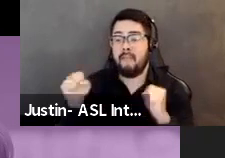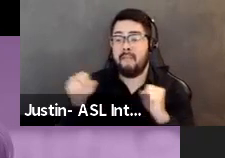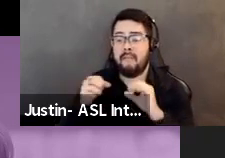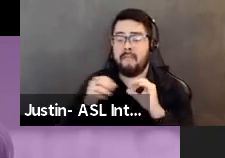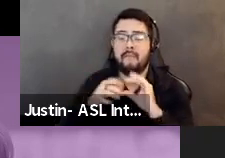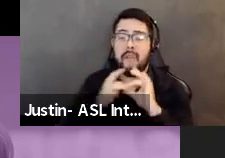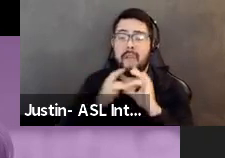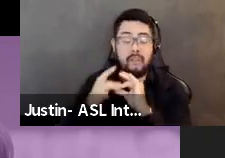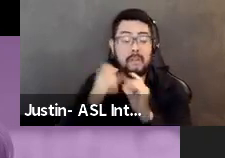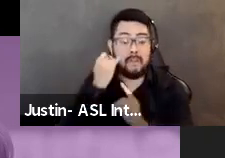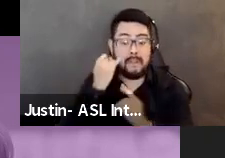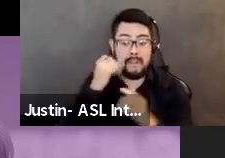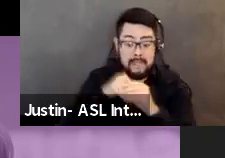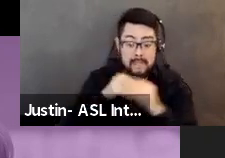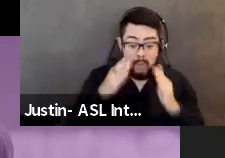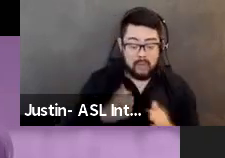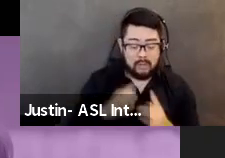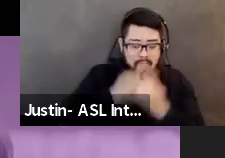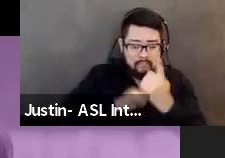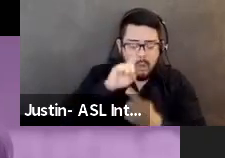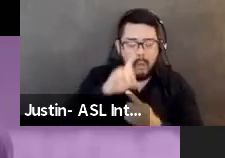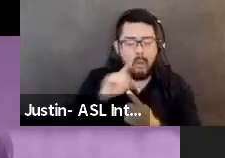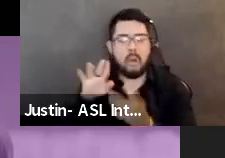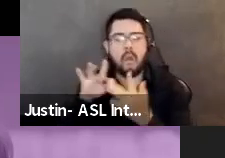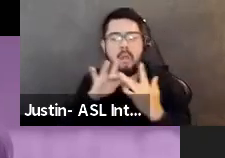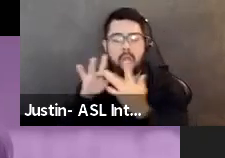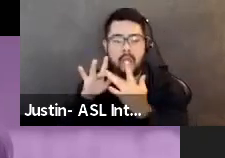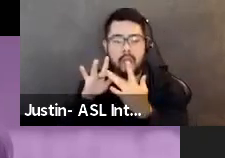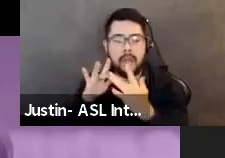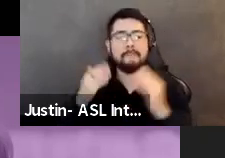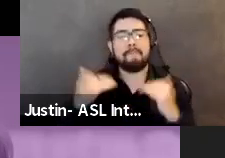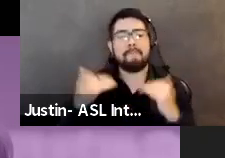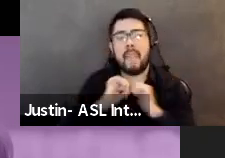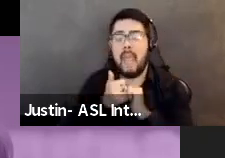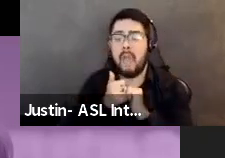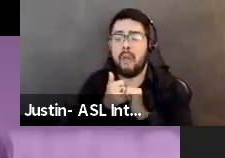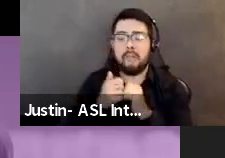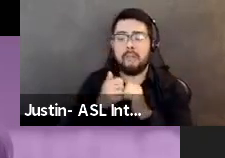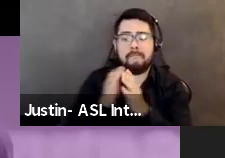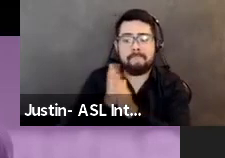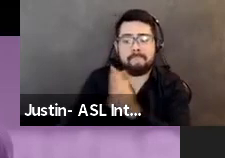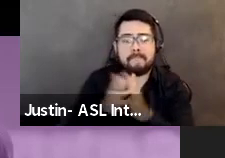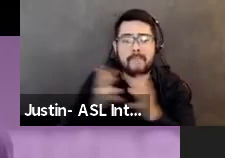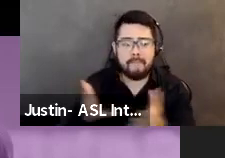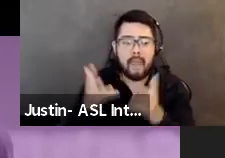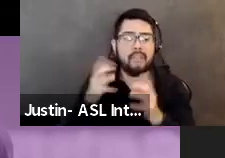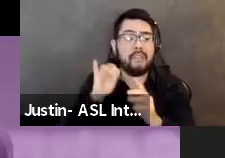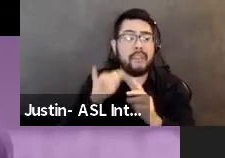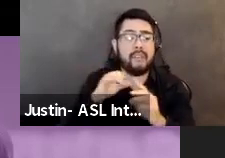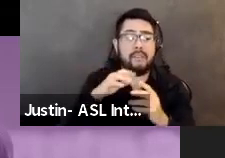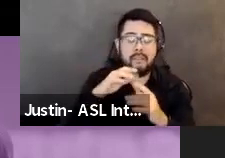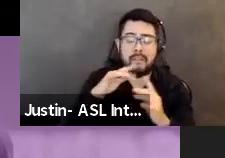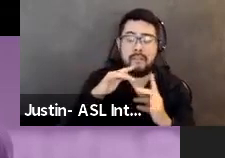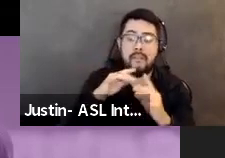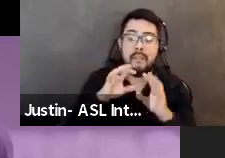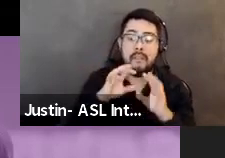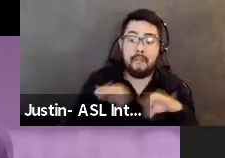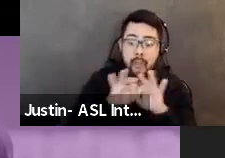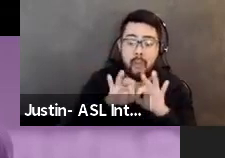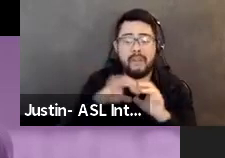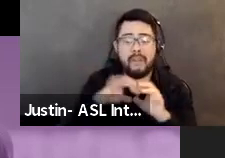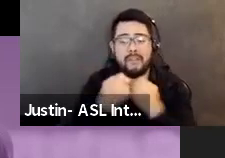virtual worlds how to support fostering those communities in that space for students and how to continue to build